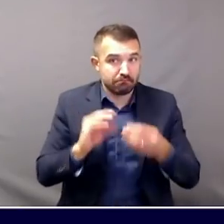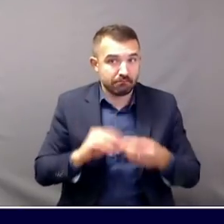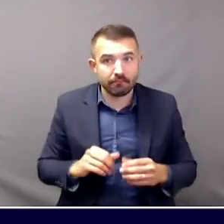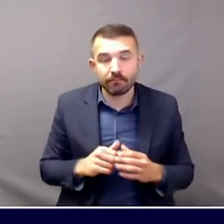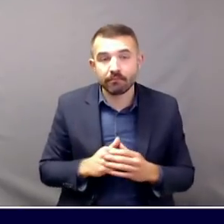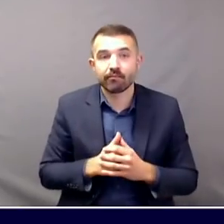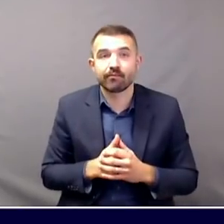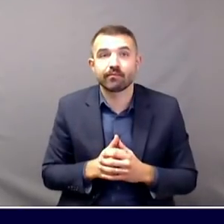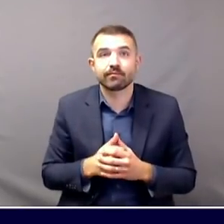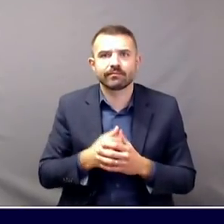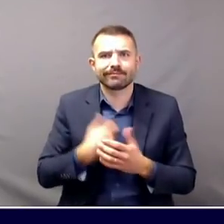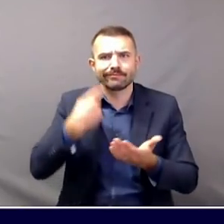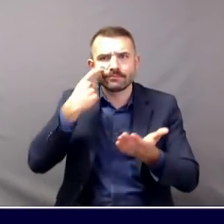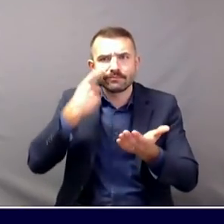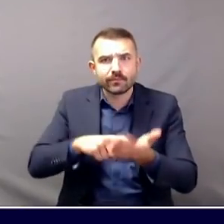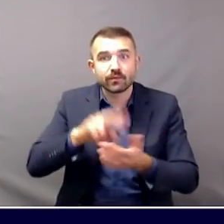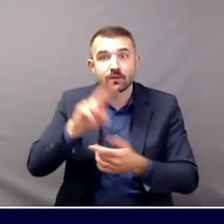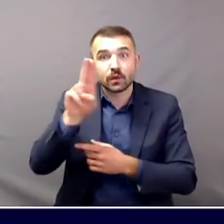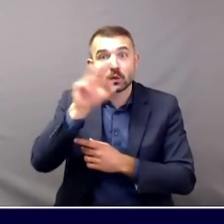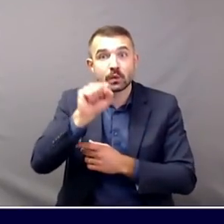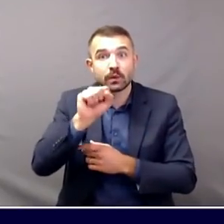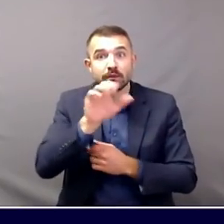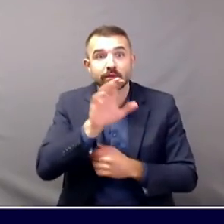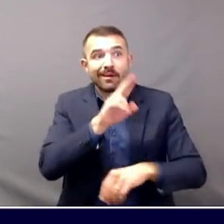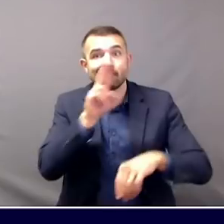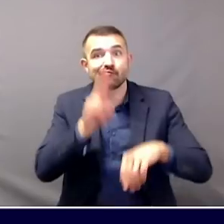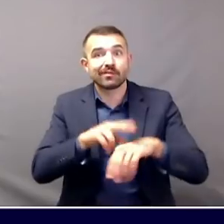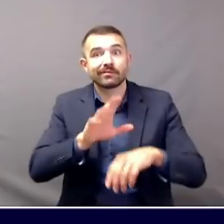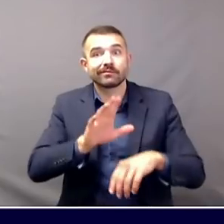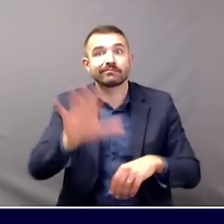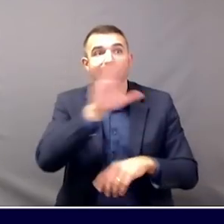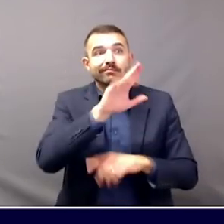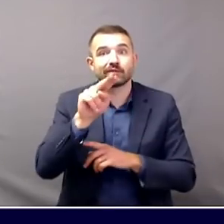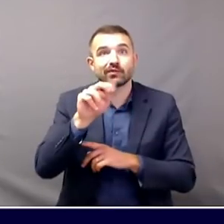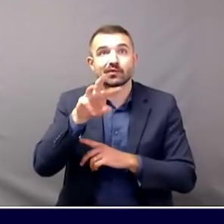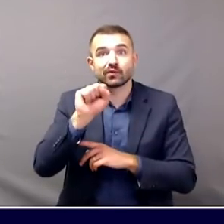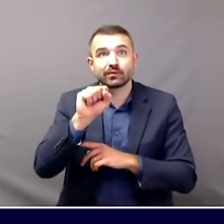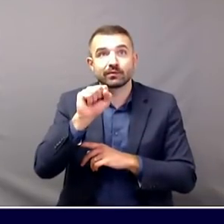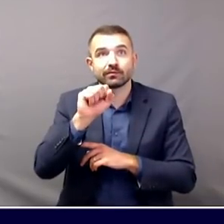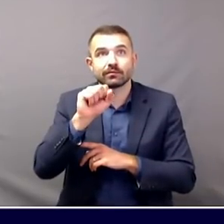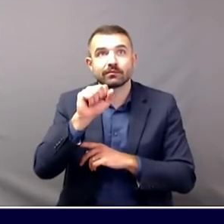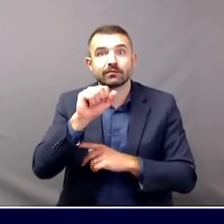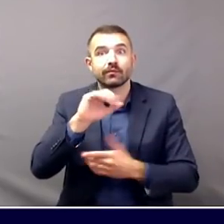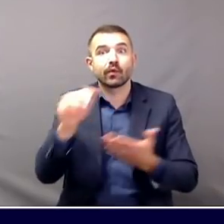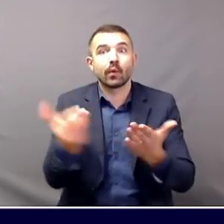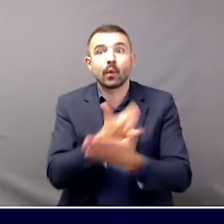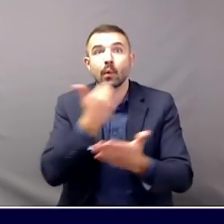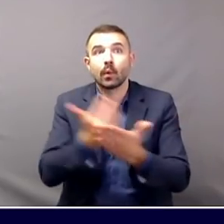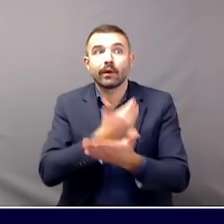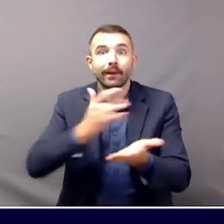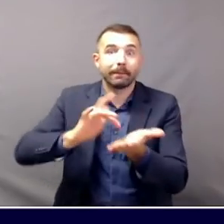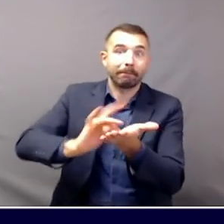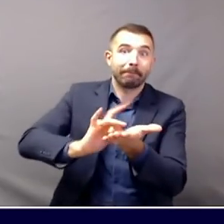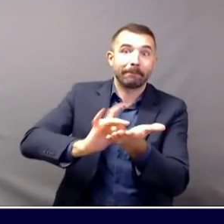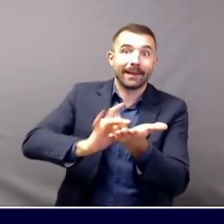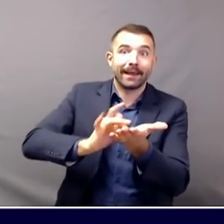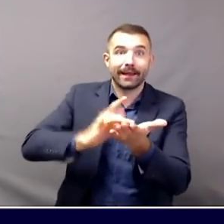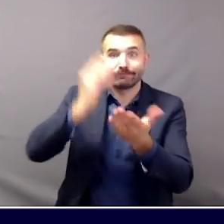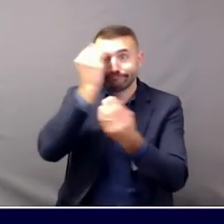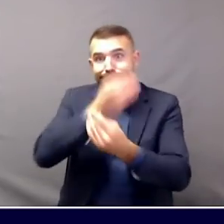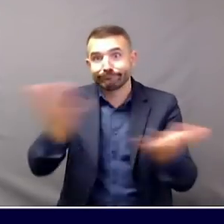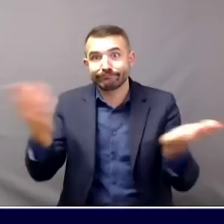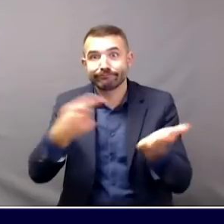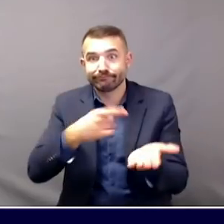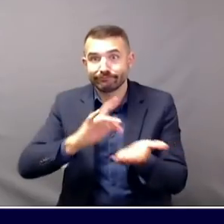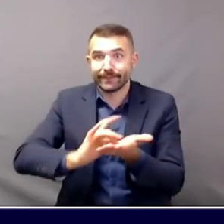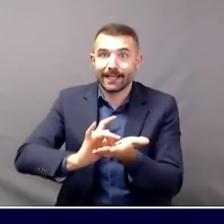news. This is a new therapy that will soon be coming to Maine. A few days ago, the United